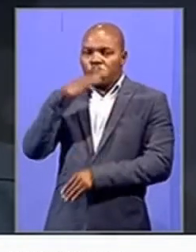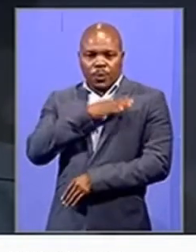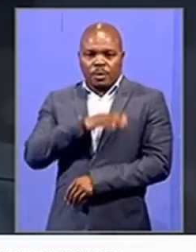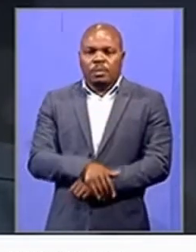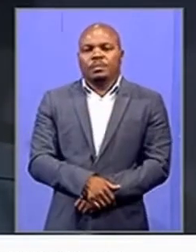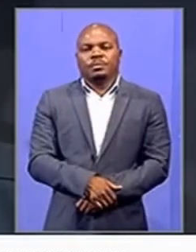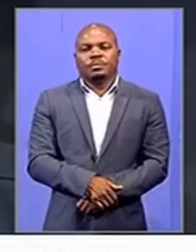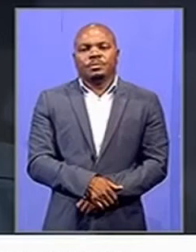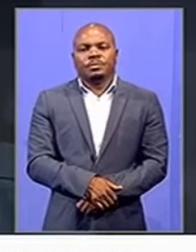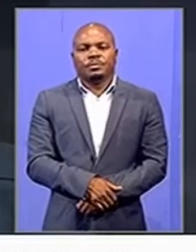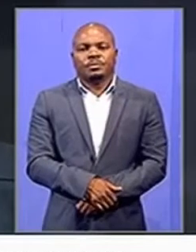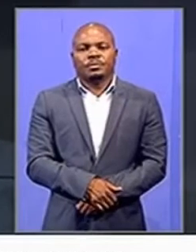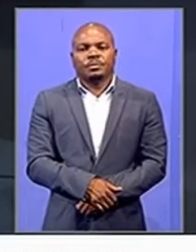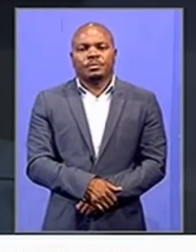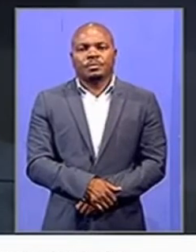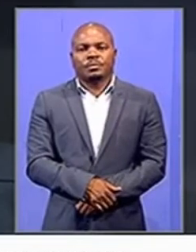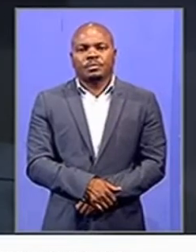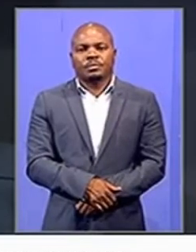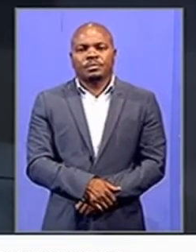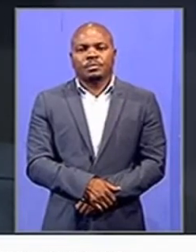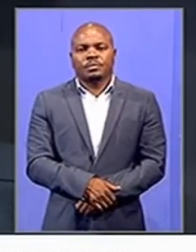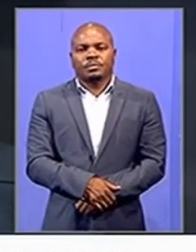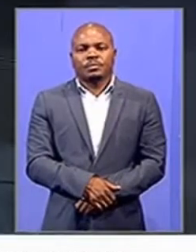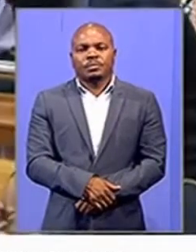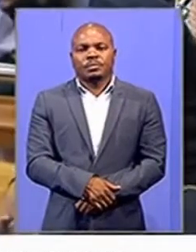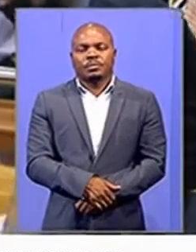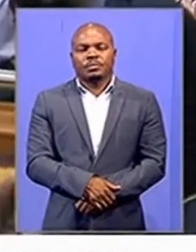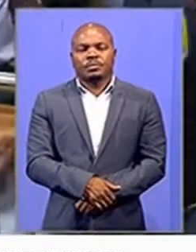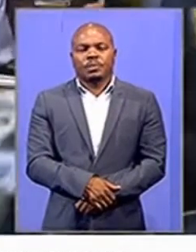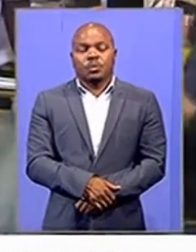ro anger na male ku lahlema ka kaninga tikelanga di policy.